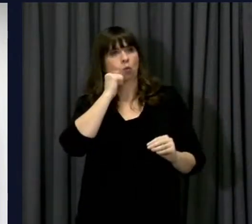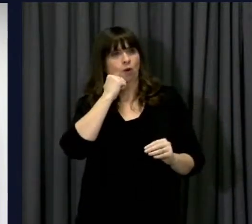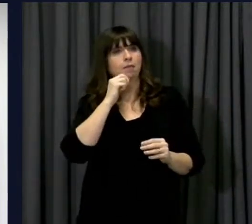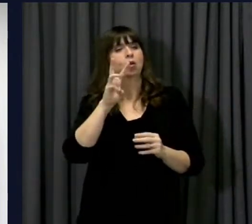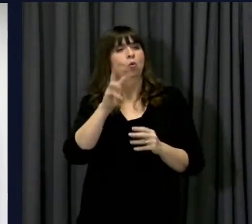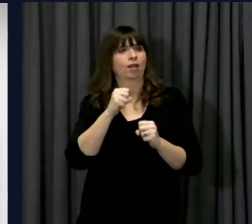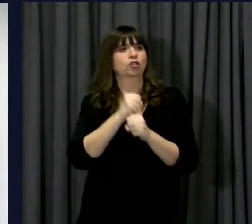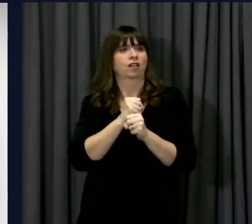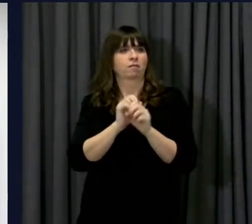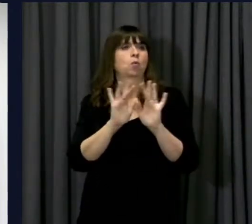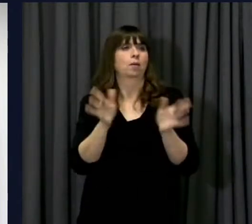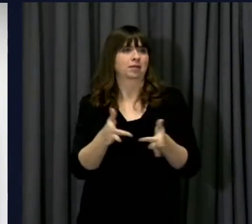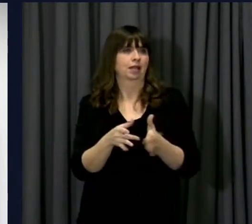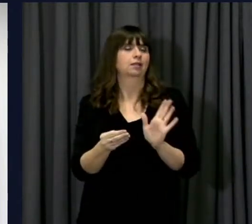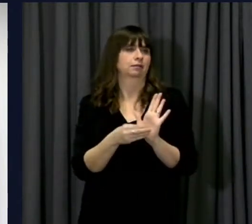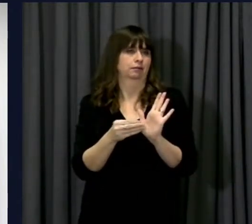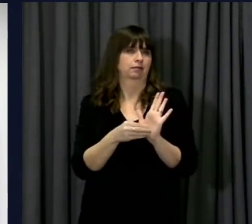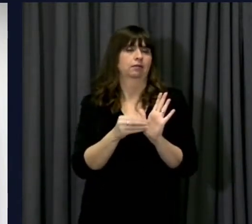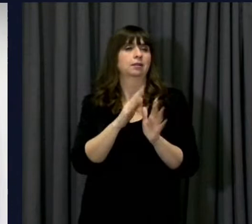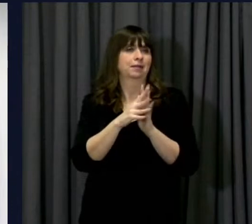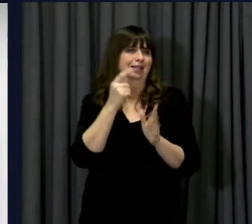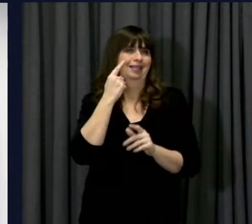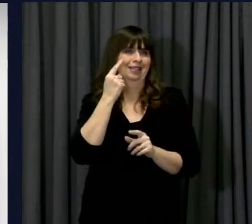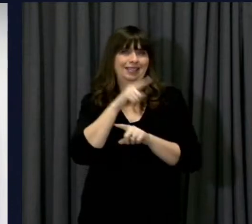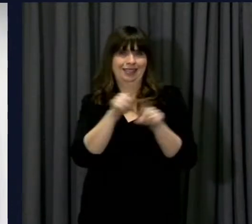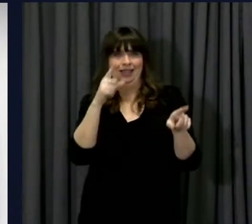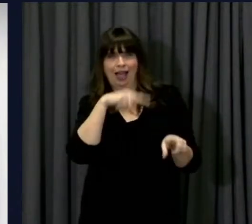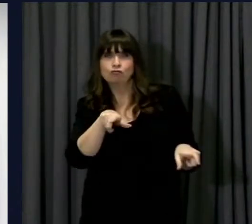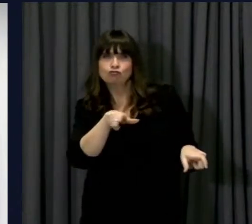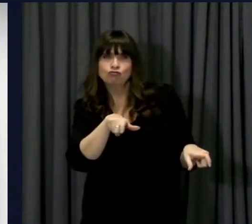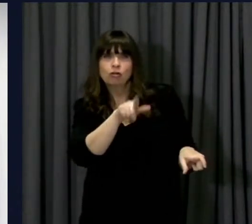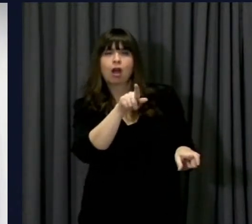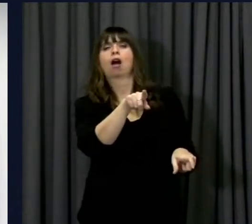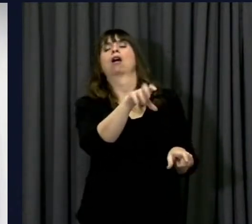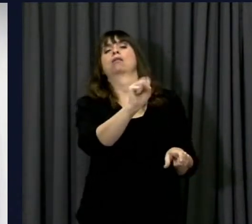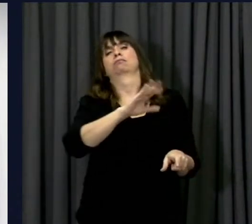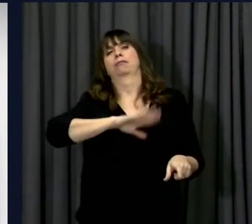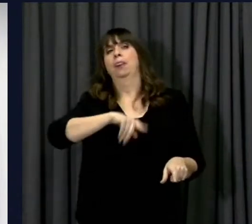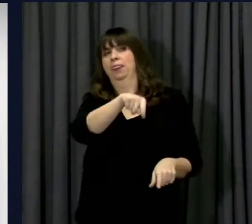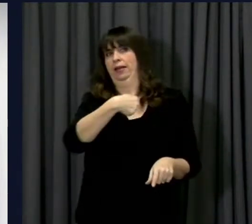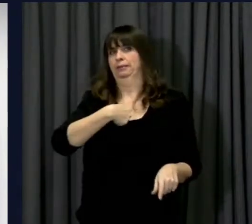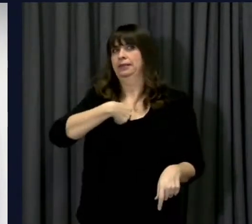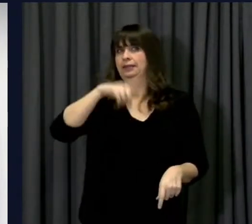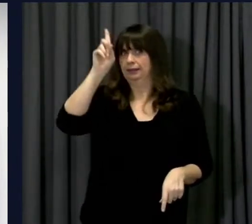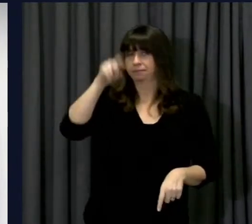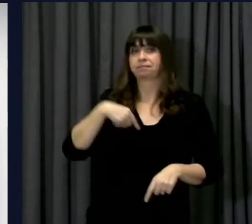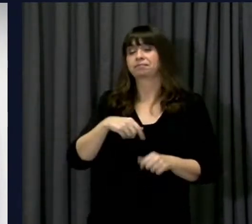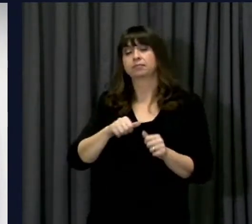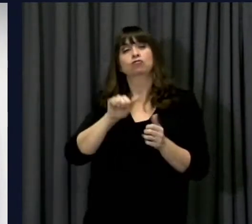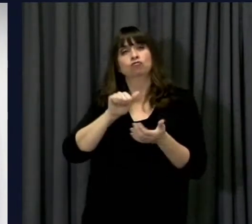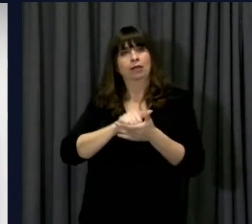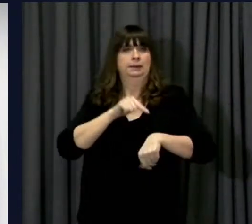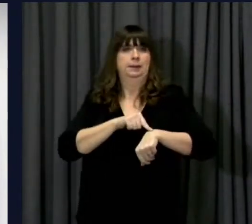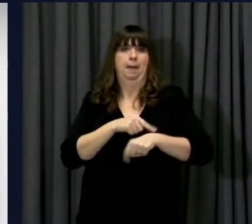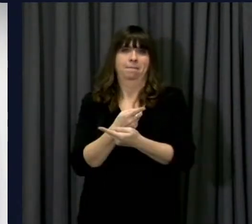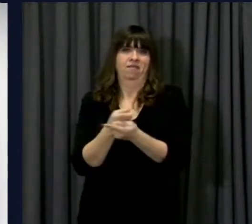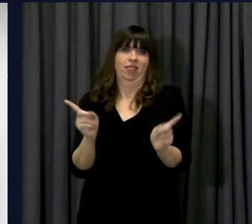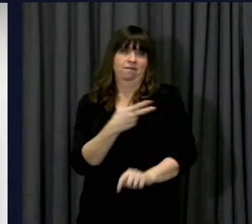on the Welsh Government website as well, so people can find that information and hopefully then get assurance that they'll get their vaccine in good time.